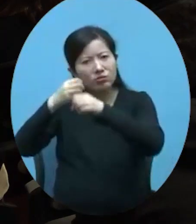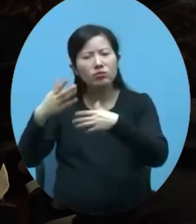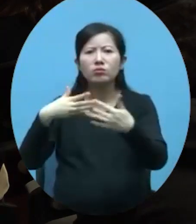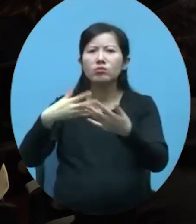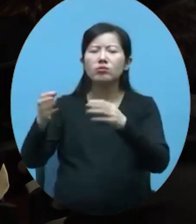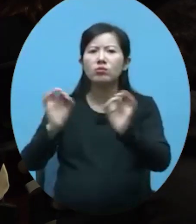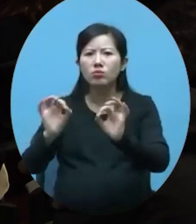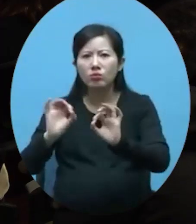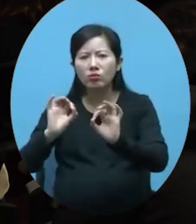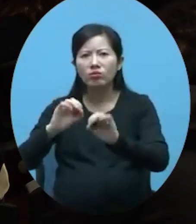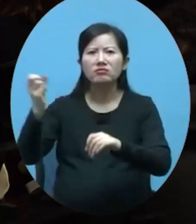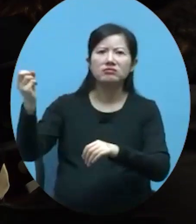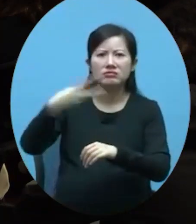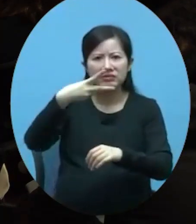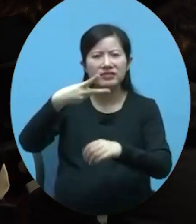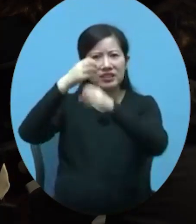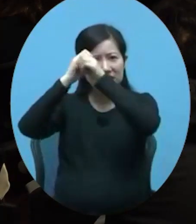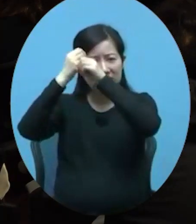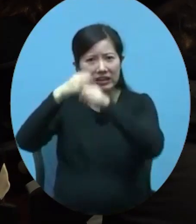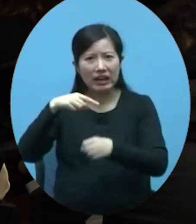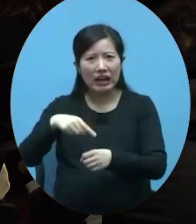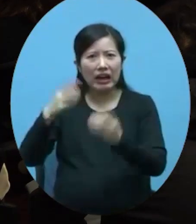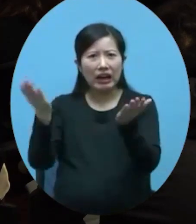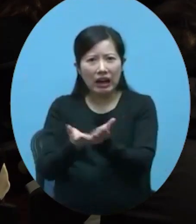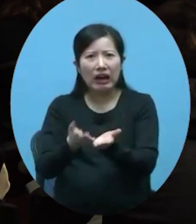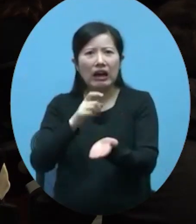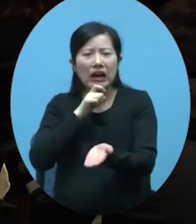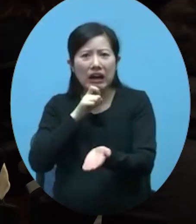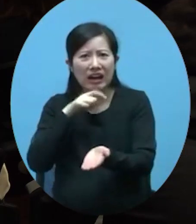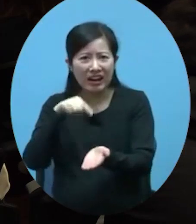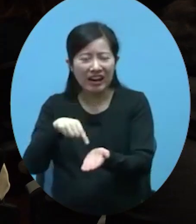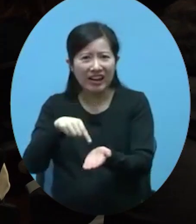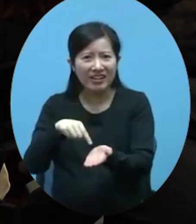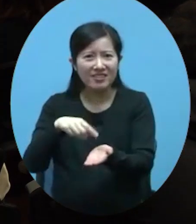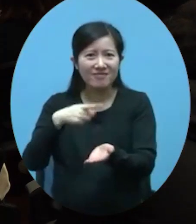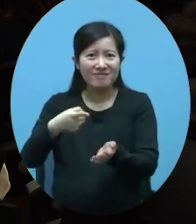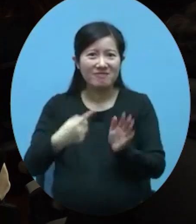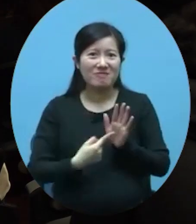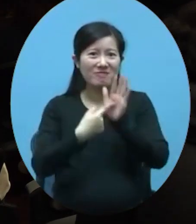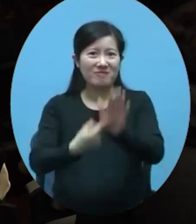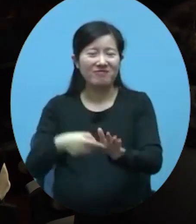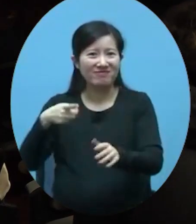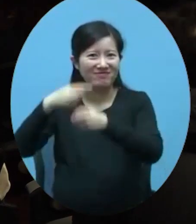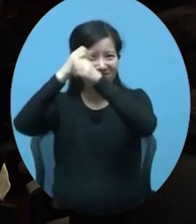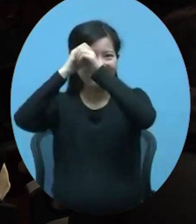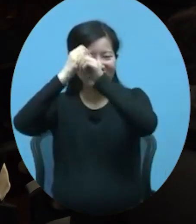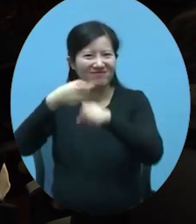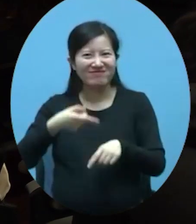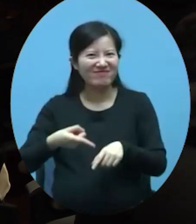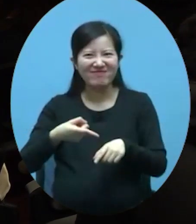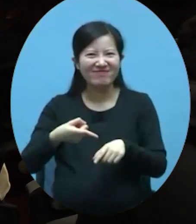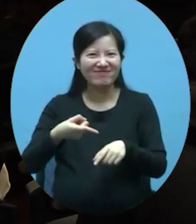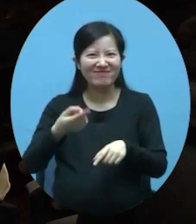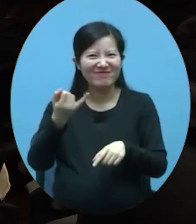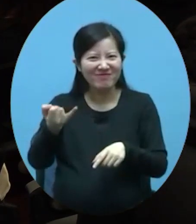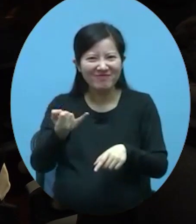does this show the accuracy of the test is not ideal or why would that be the case and the second